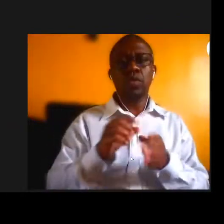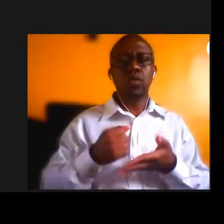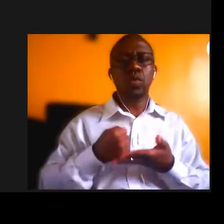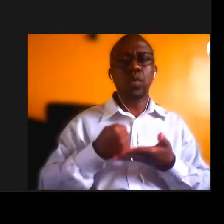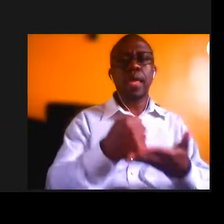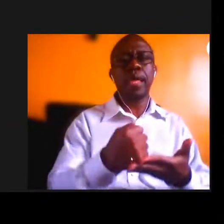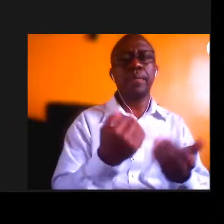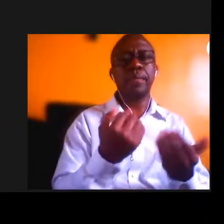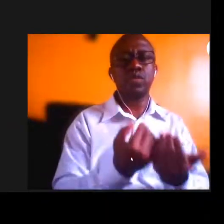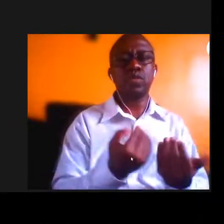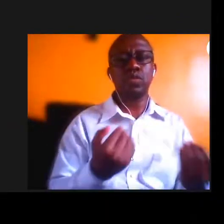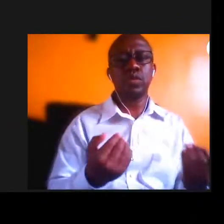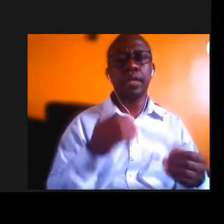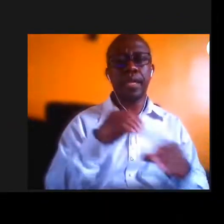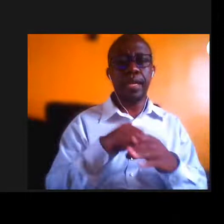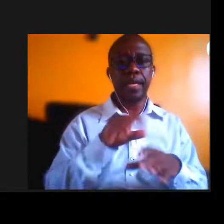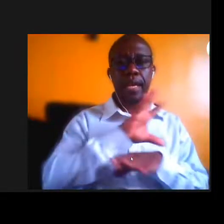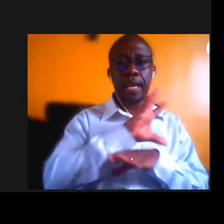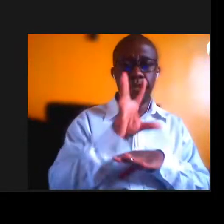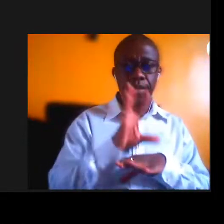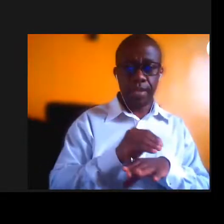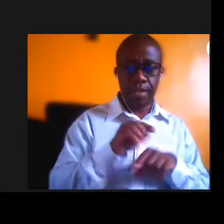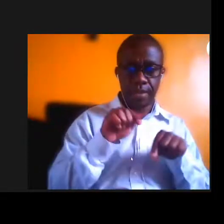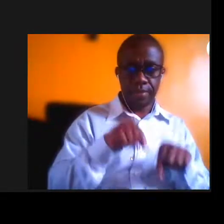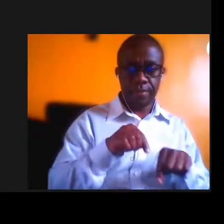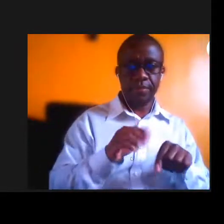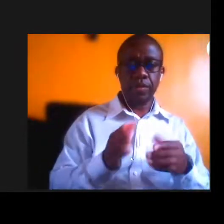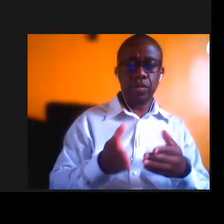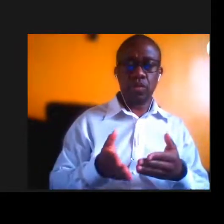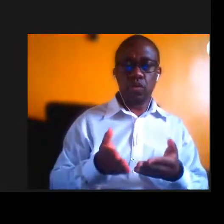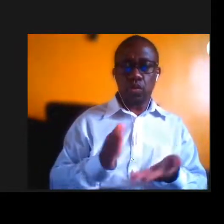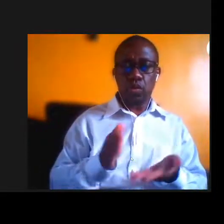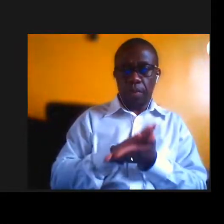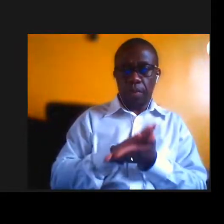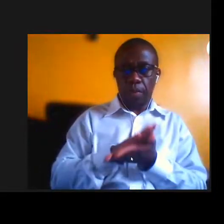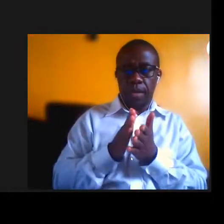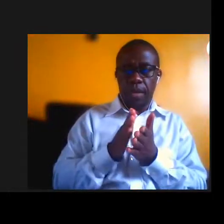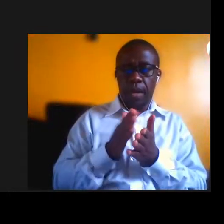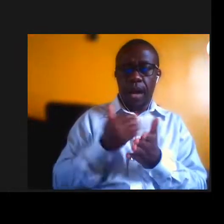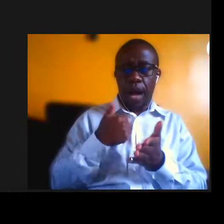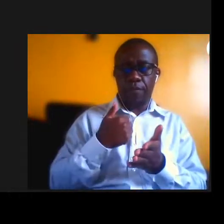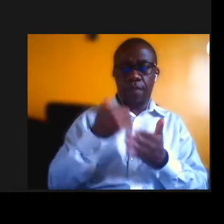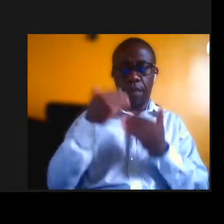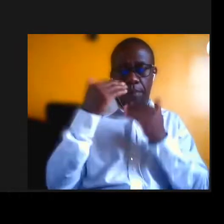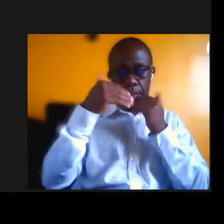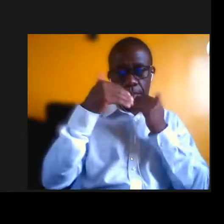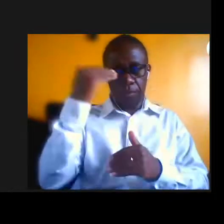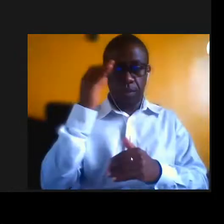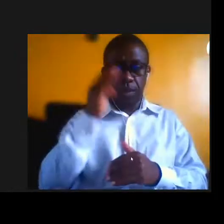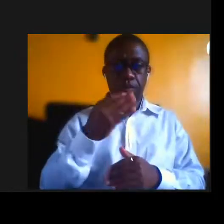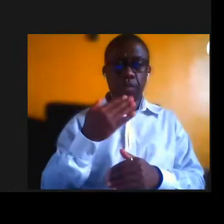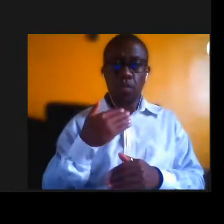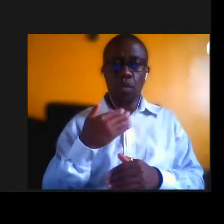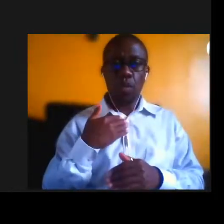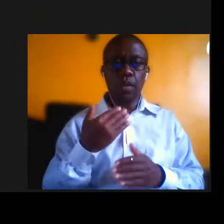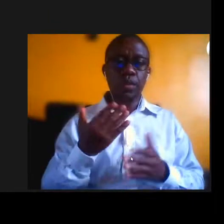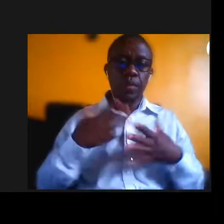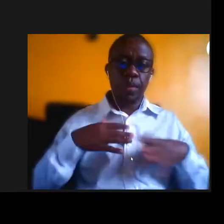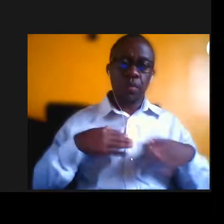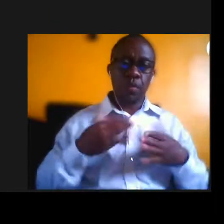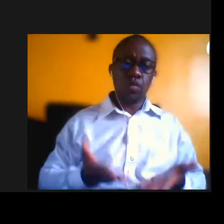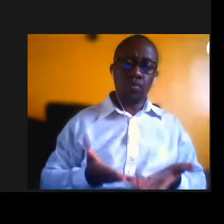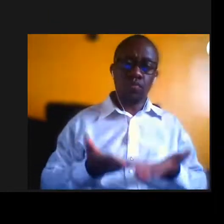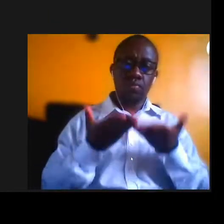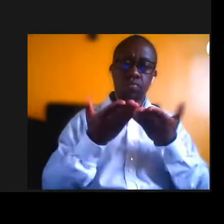our continent to be able to have a profession. If you want to grow up and also to help people to develop,